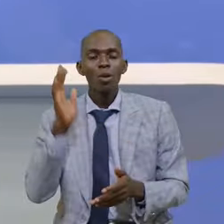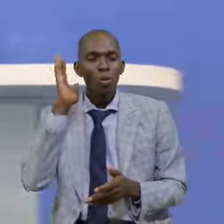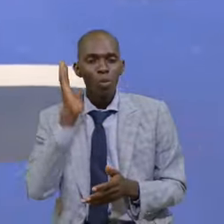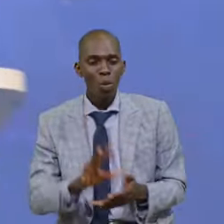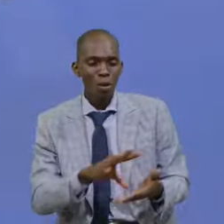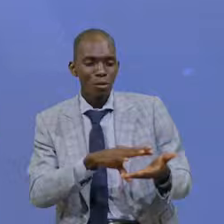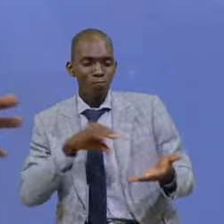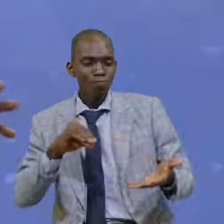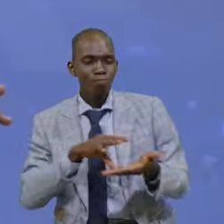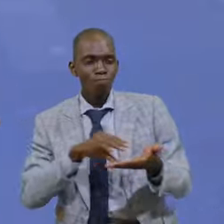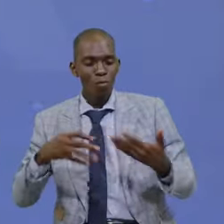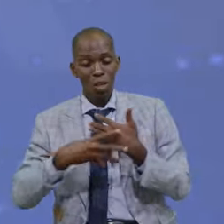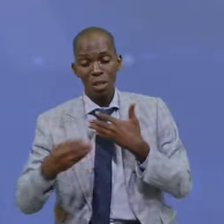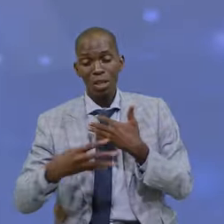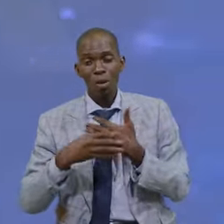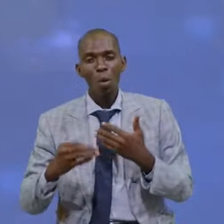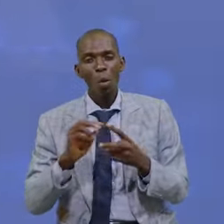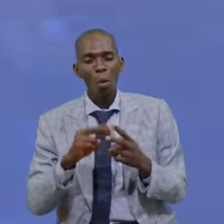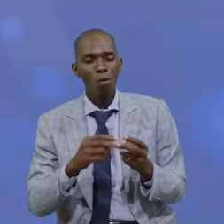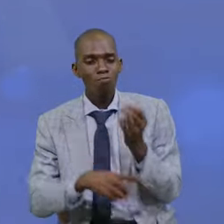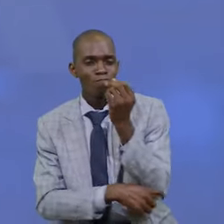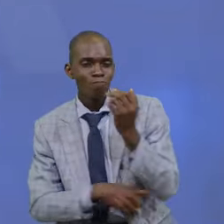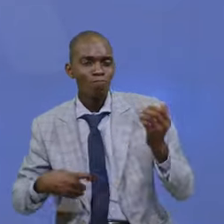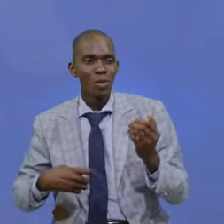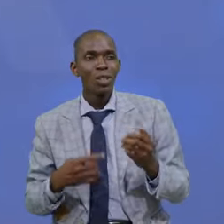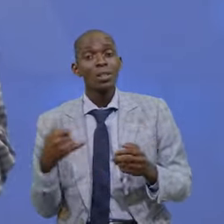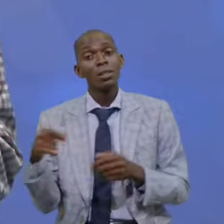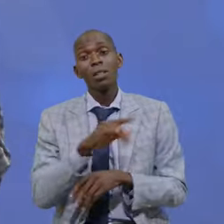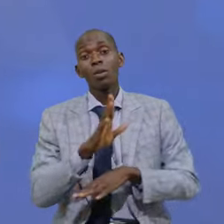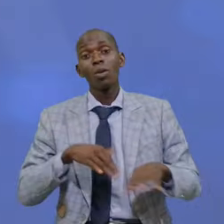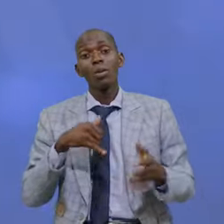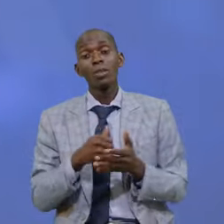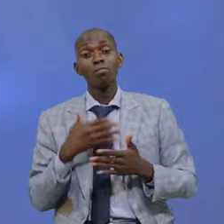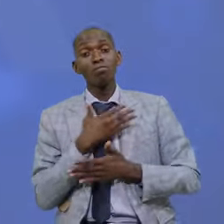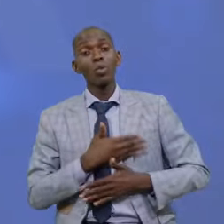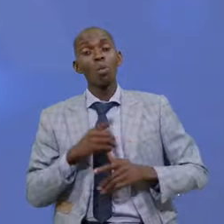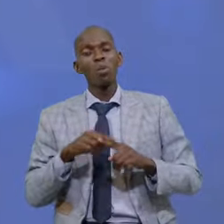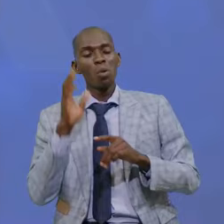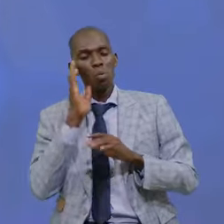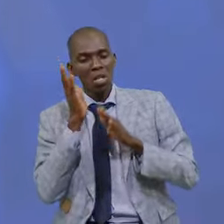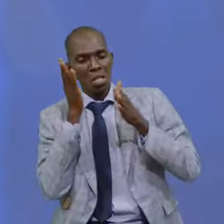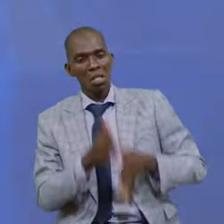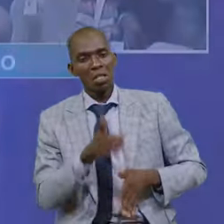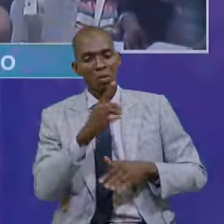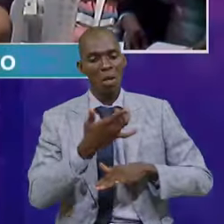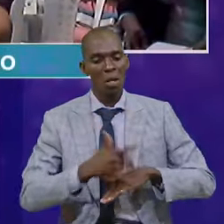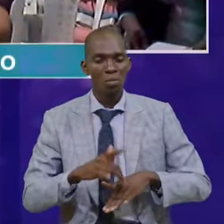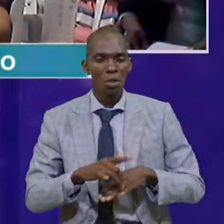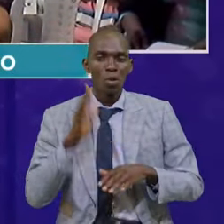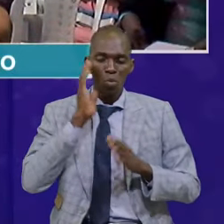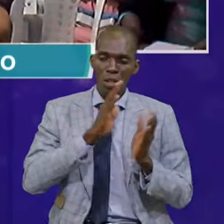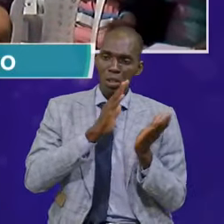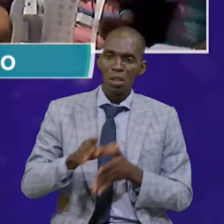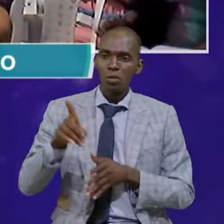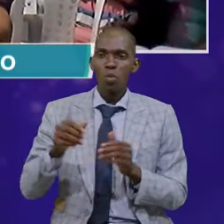everything. They call it enjoyment, but they leave you joyless. They leave you fruitless. And your